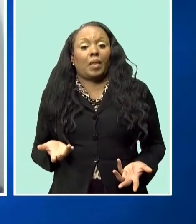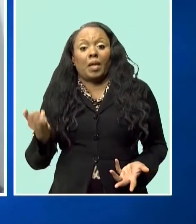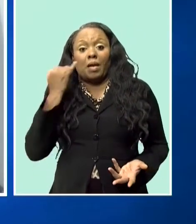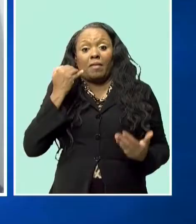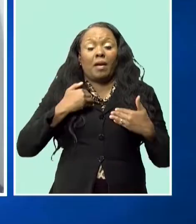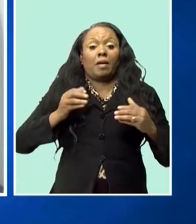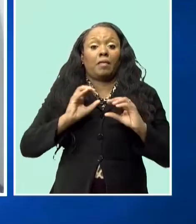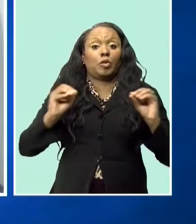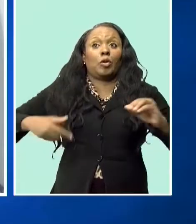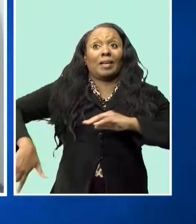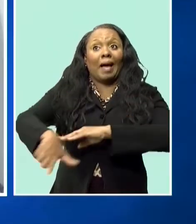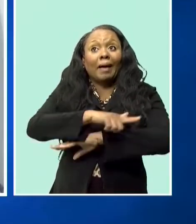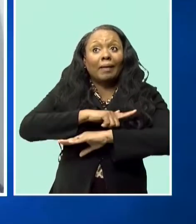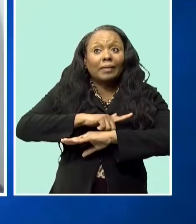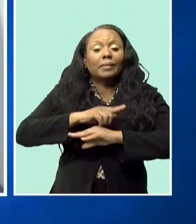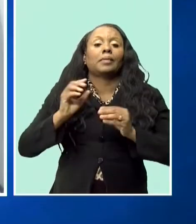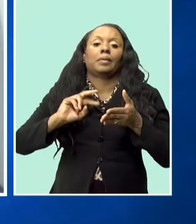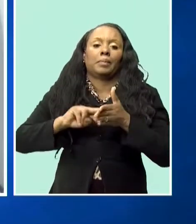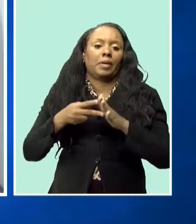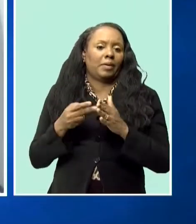landless, you're obviously homeless.